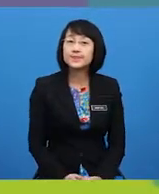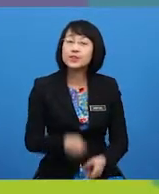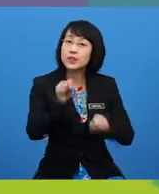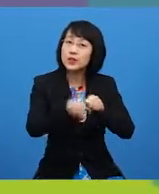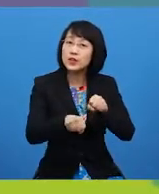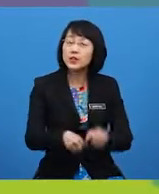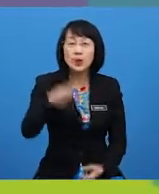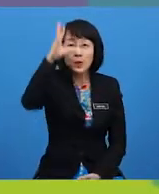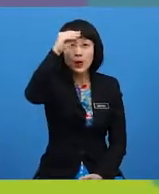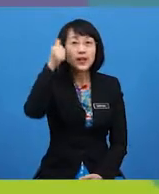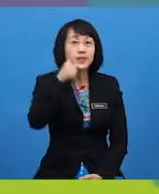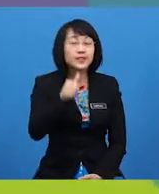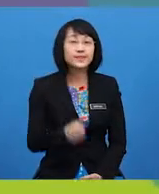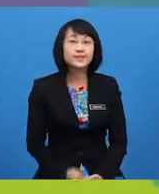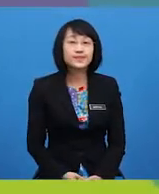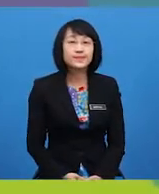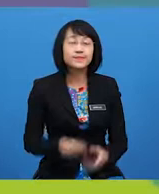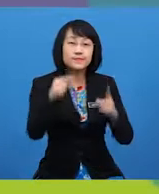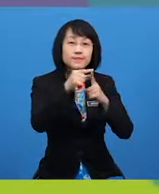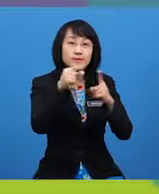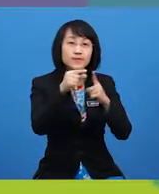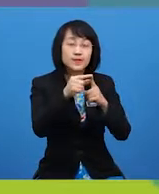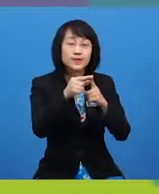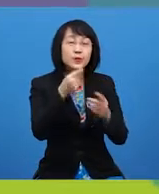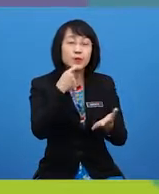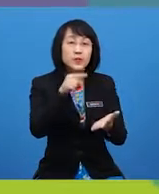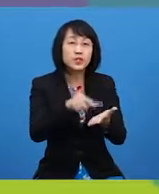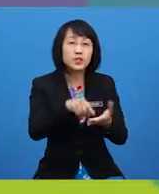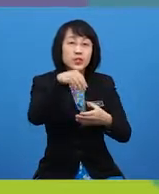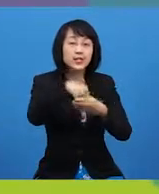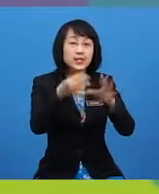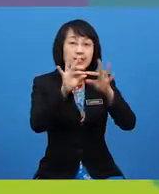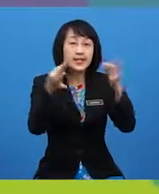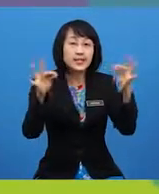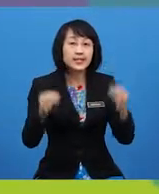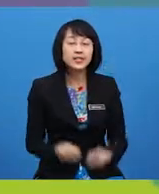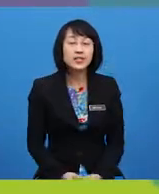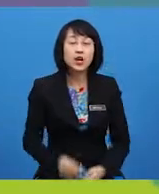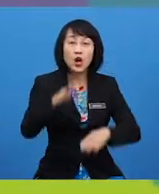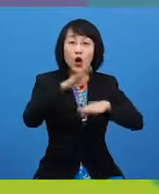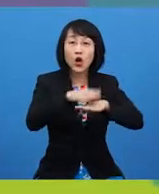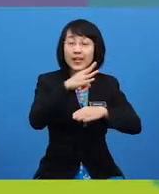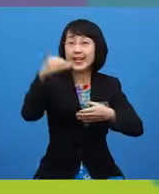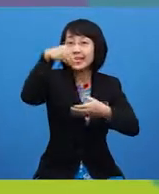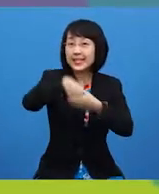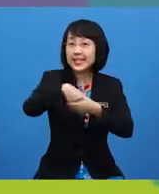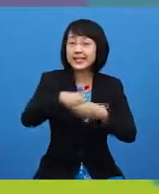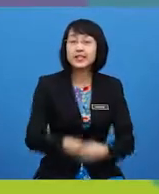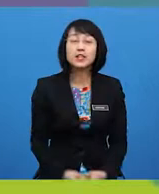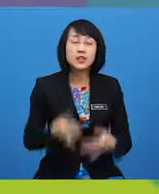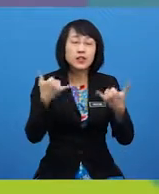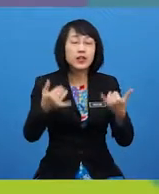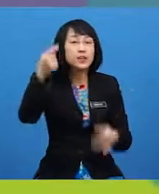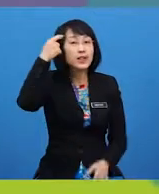So, boys and girls, the words that we mentioned in the sentences are on and in. So now,